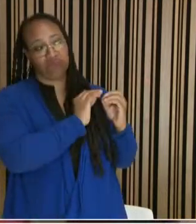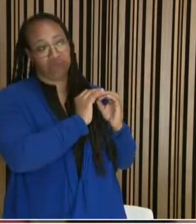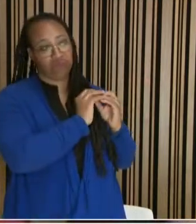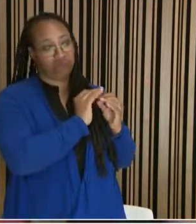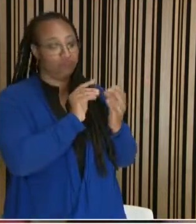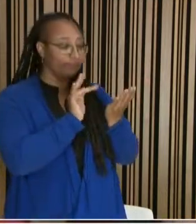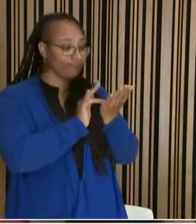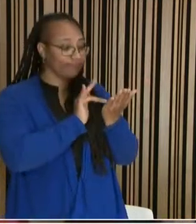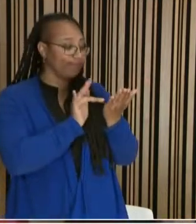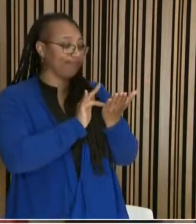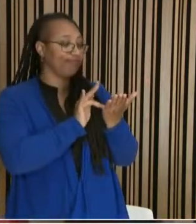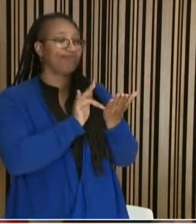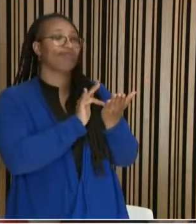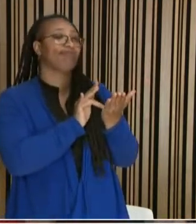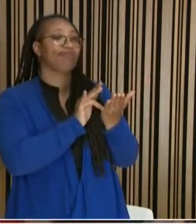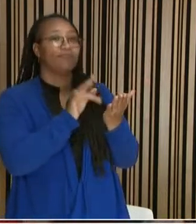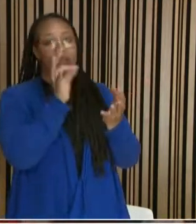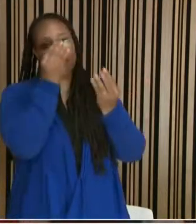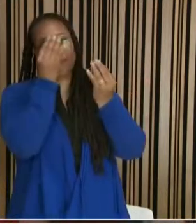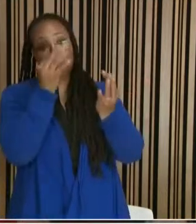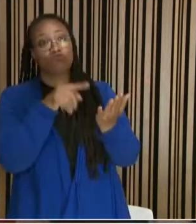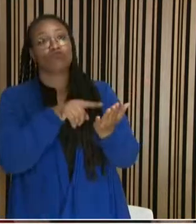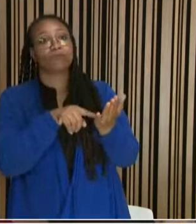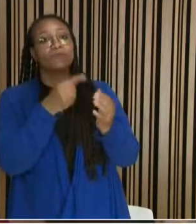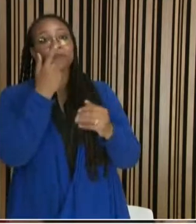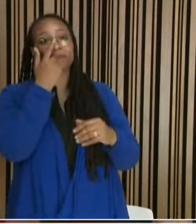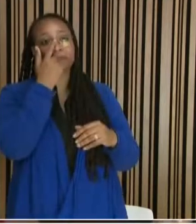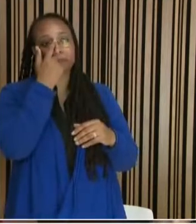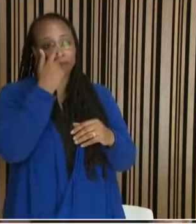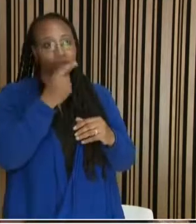Here it is. Okay, this is our chart.